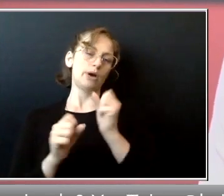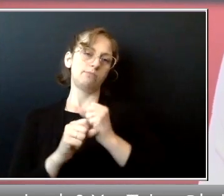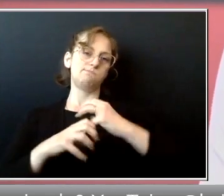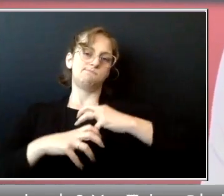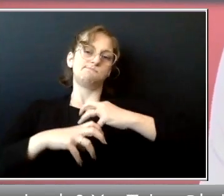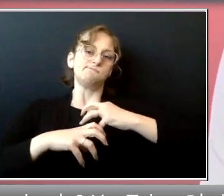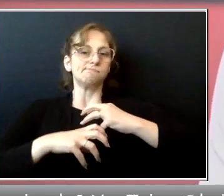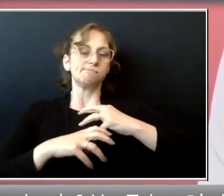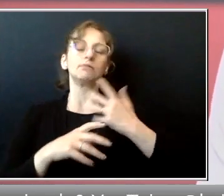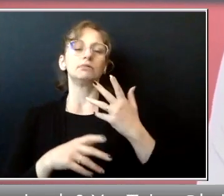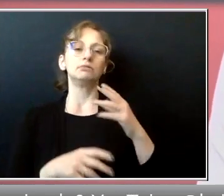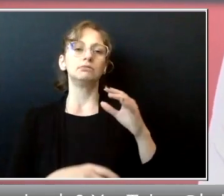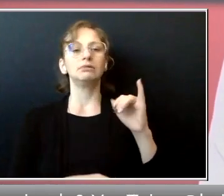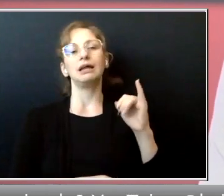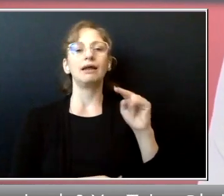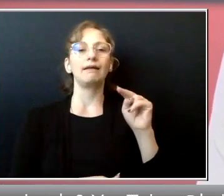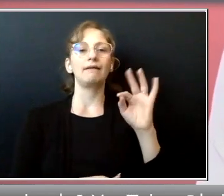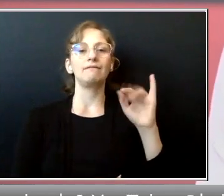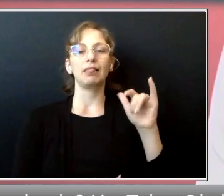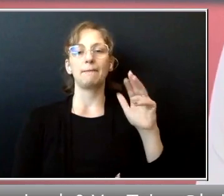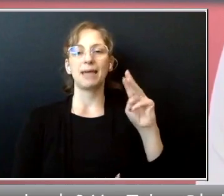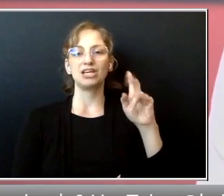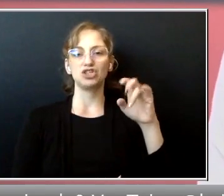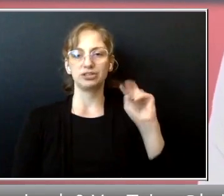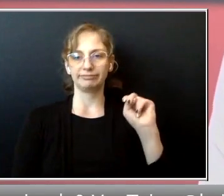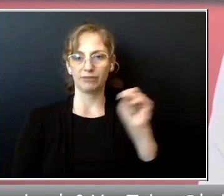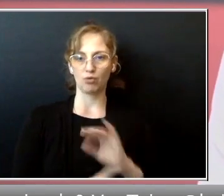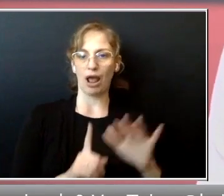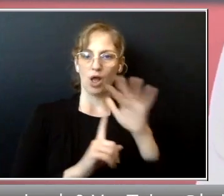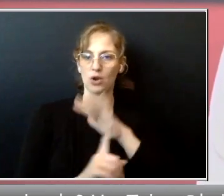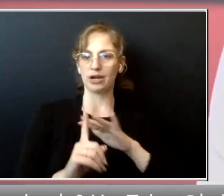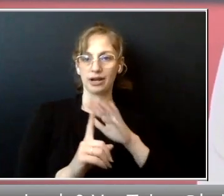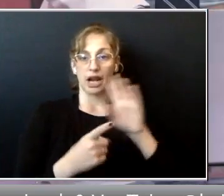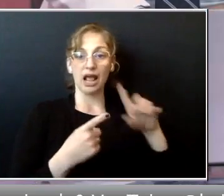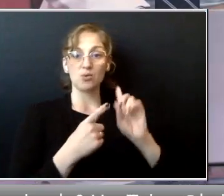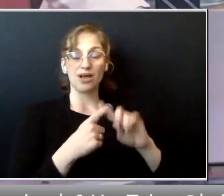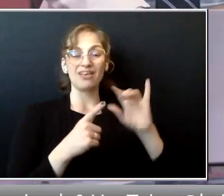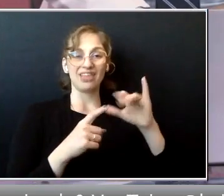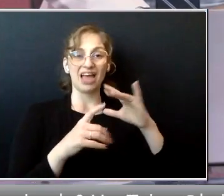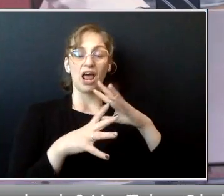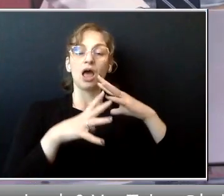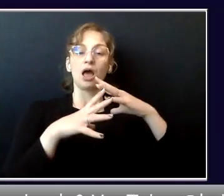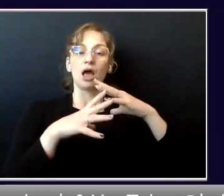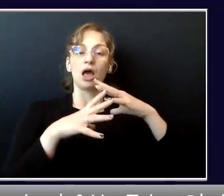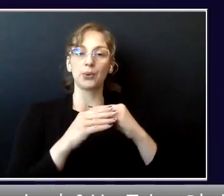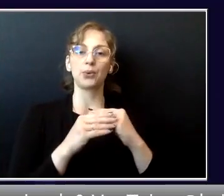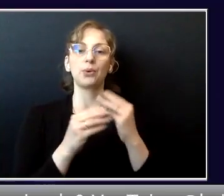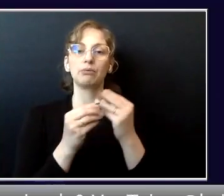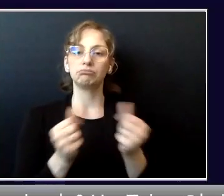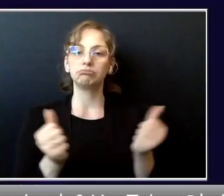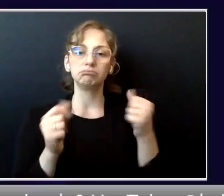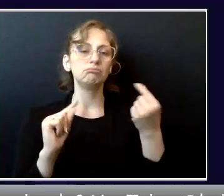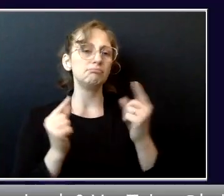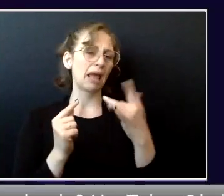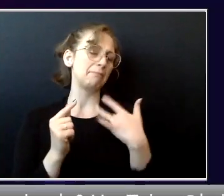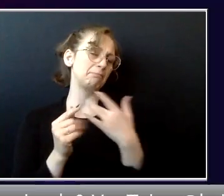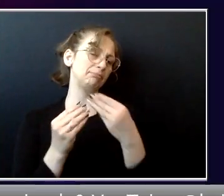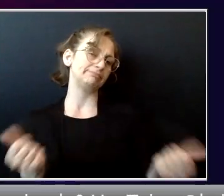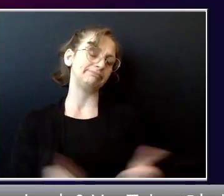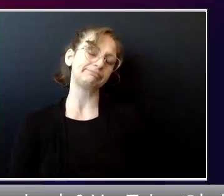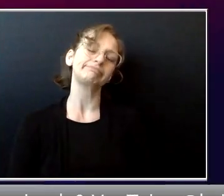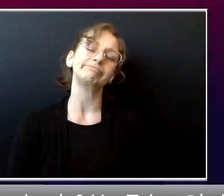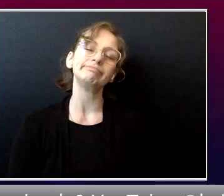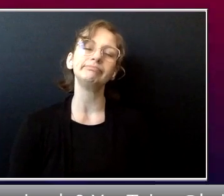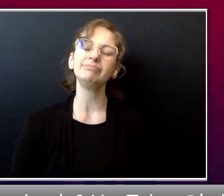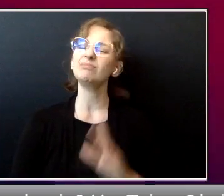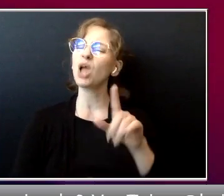those stents, and once the inflammation calms down, it usually goes away within a week. Yep. So then how long, Steve, until you could get back to your normal